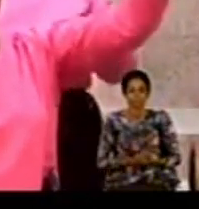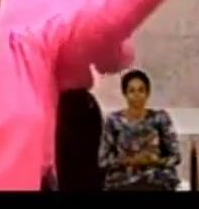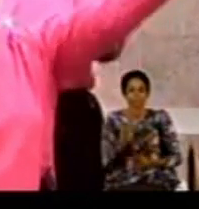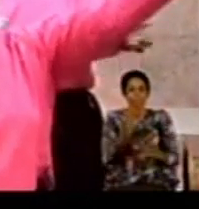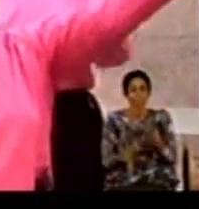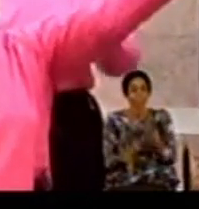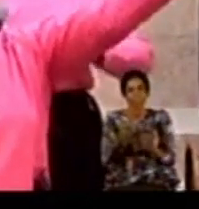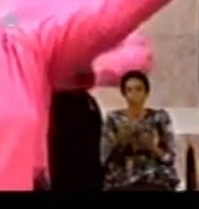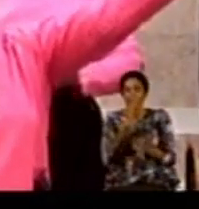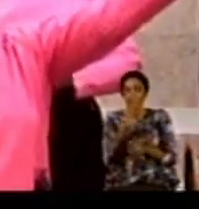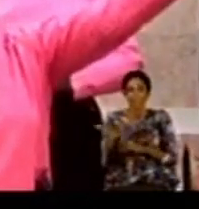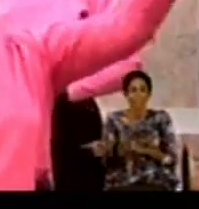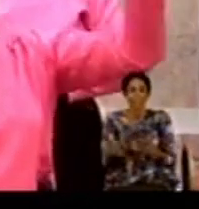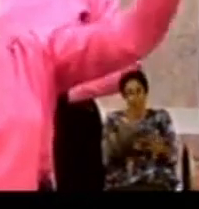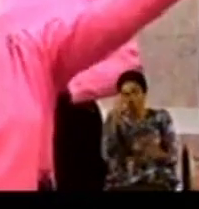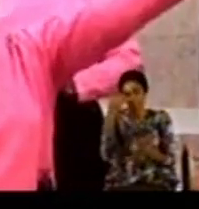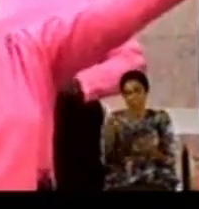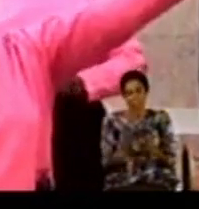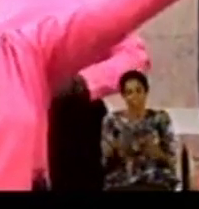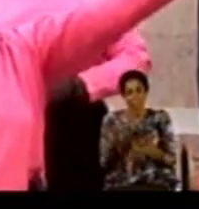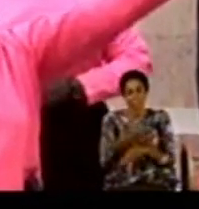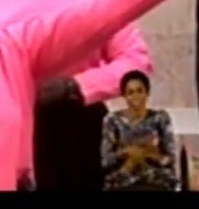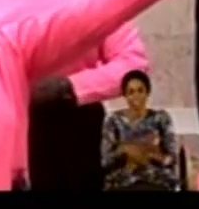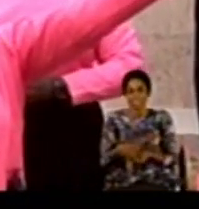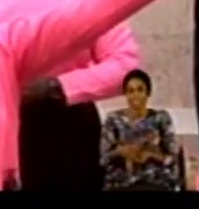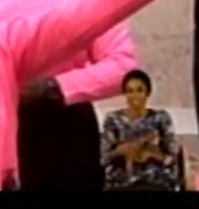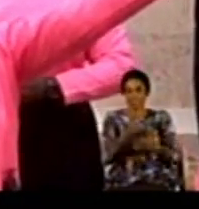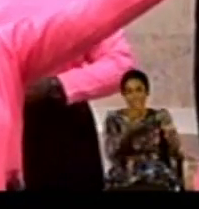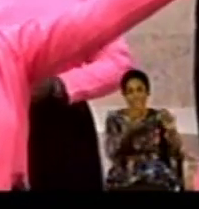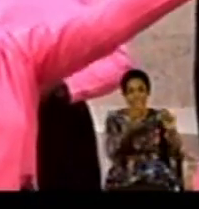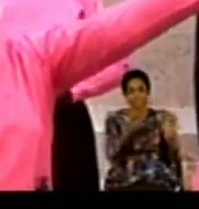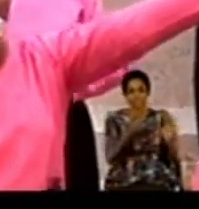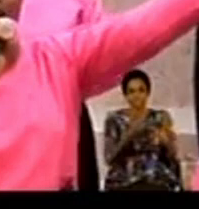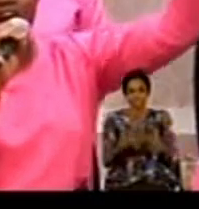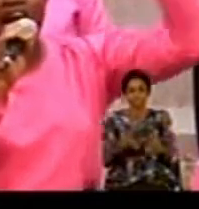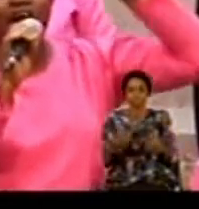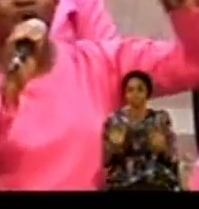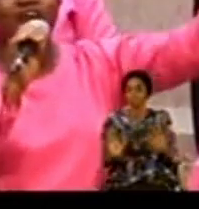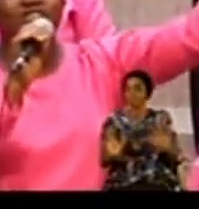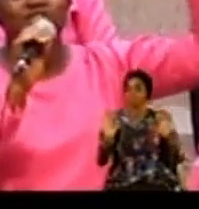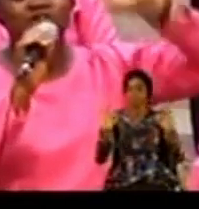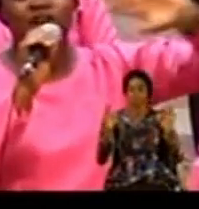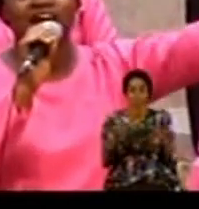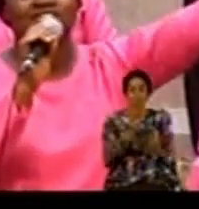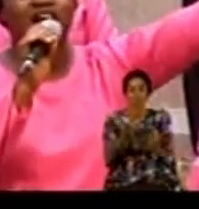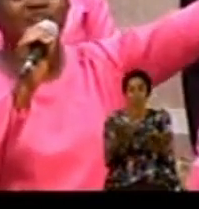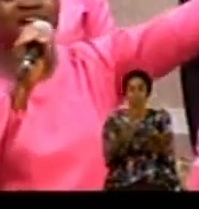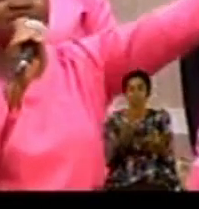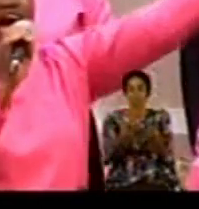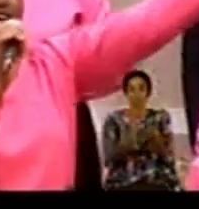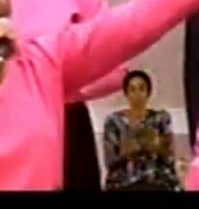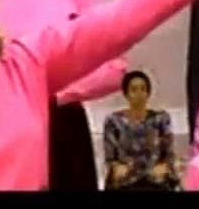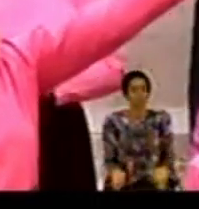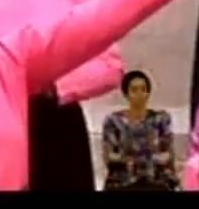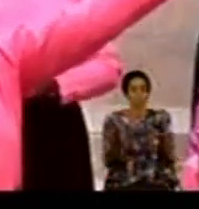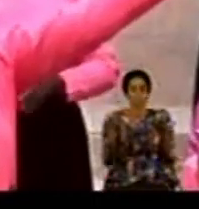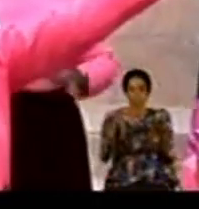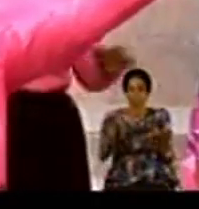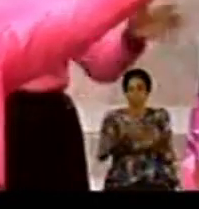If you are ready for tonight's blessing, celebrating 1 year of God's goodness, I want you to rise up and